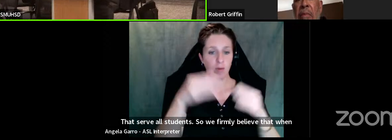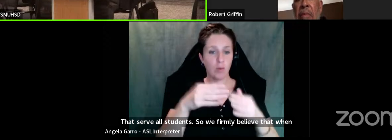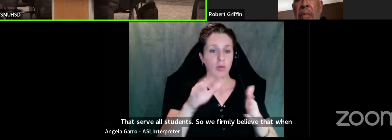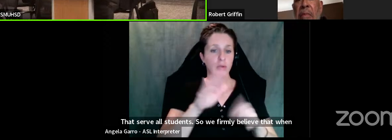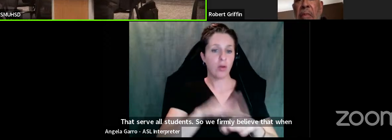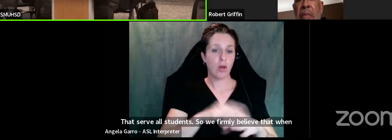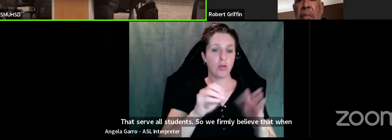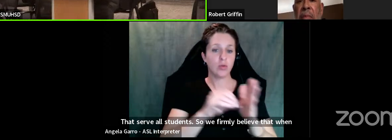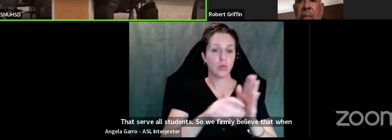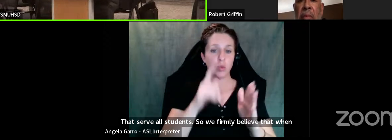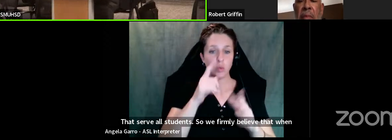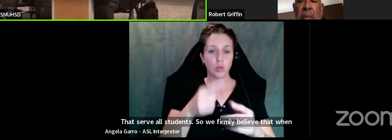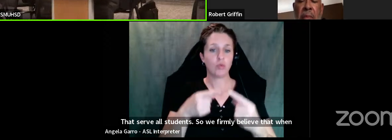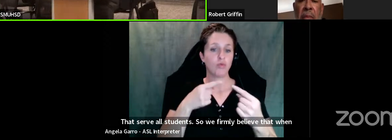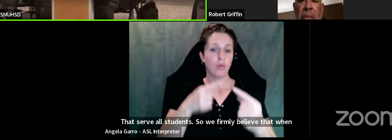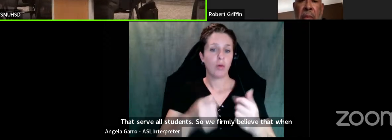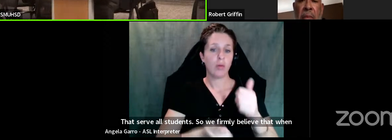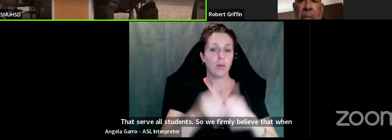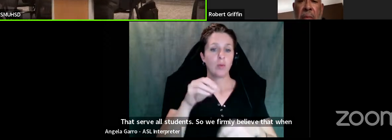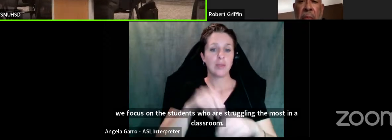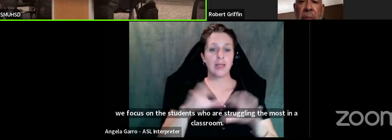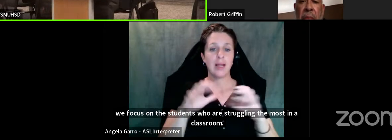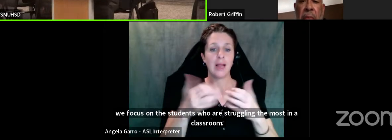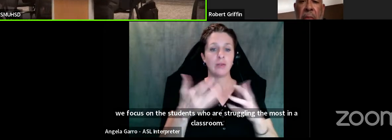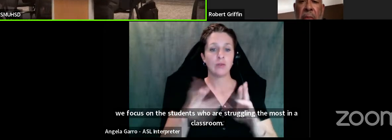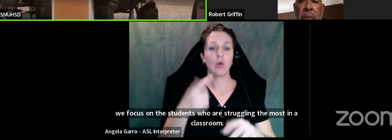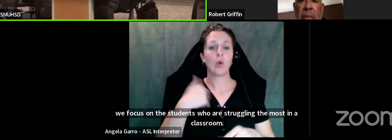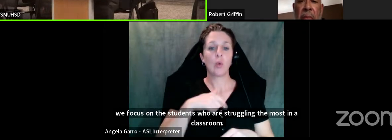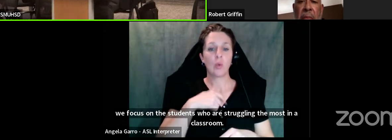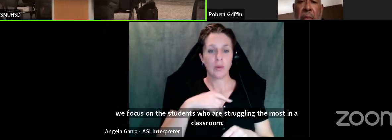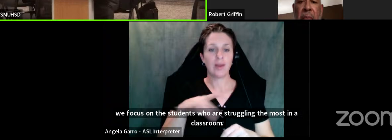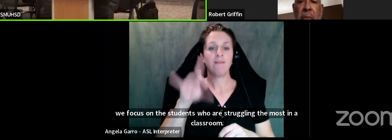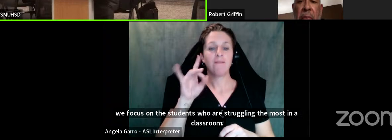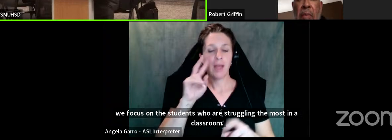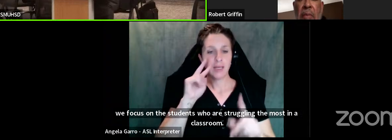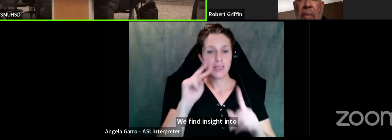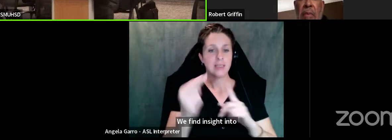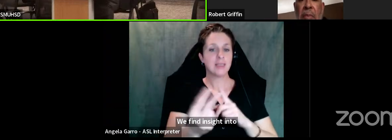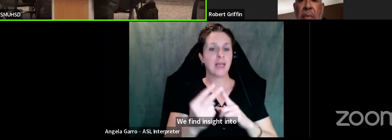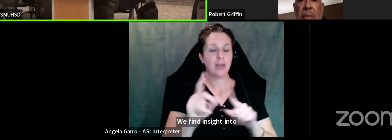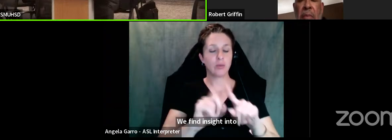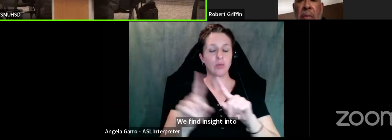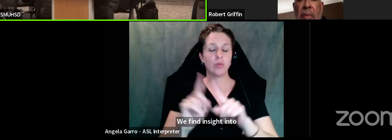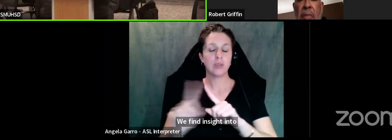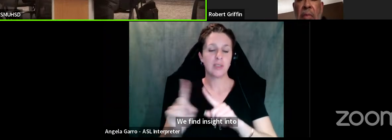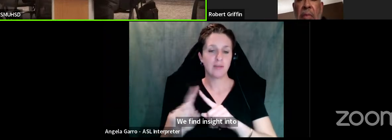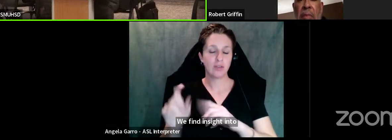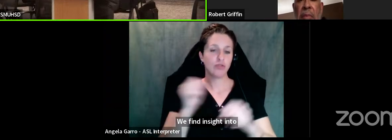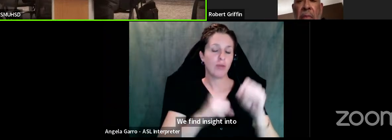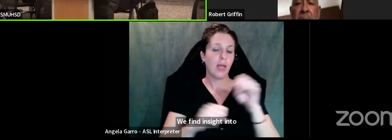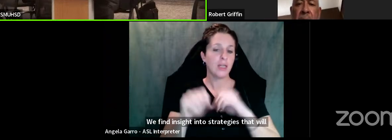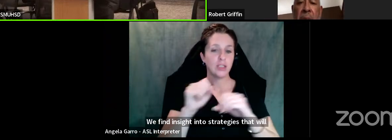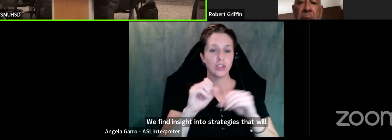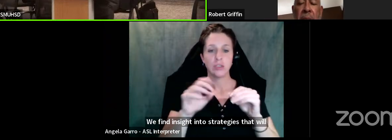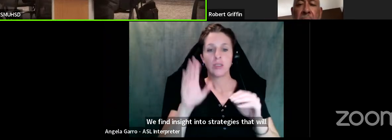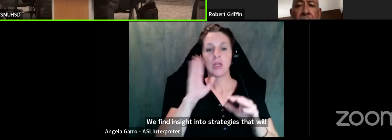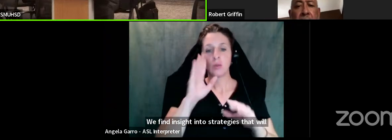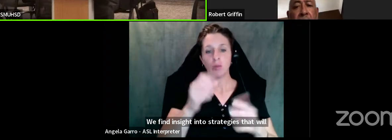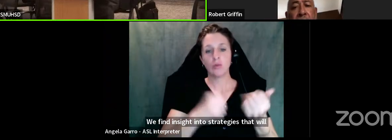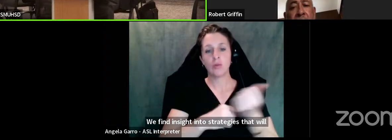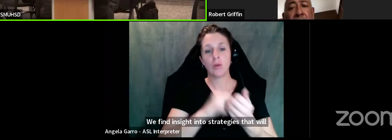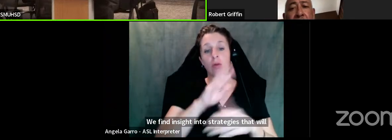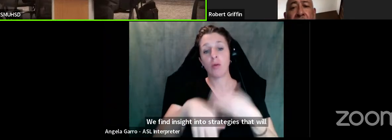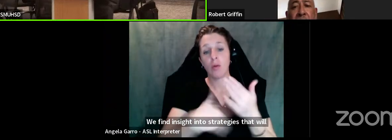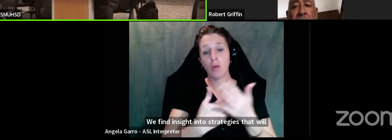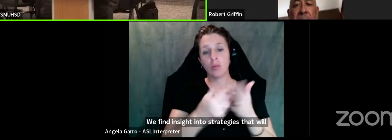struggling the most in a classroom, we find insight into strategies that will support all students at